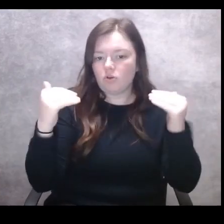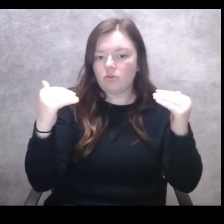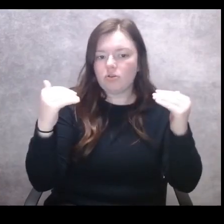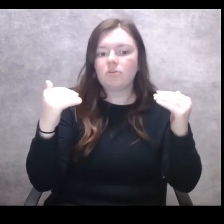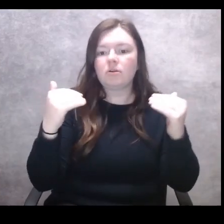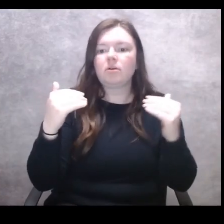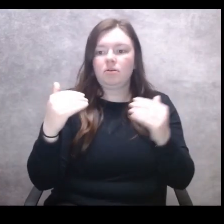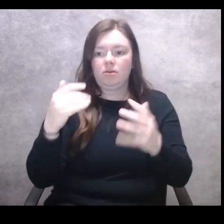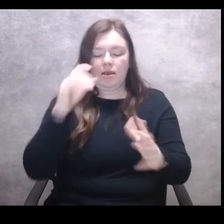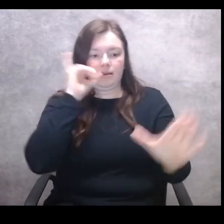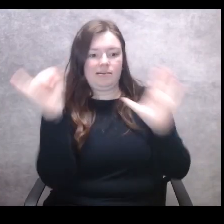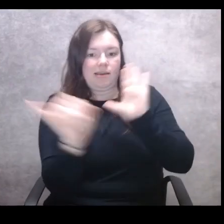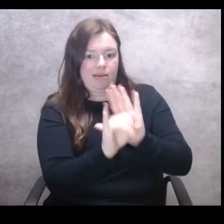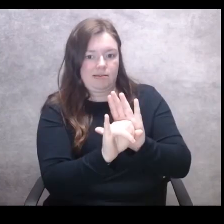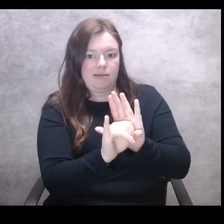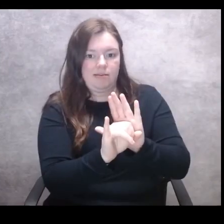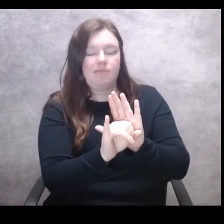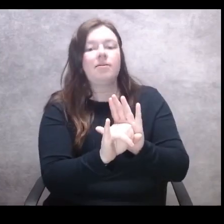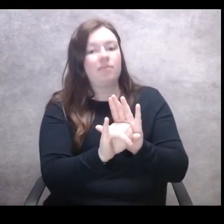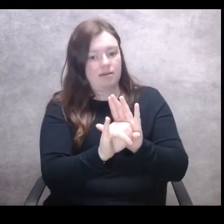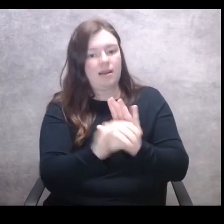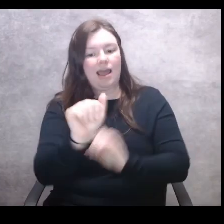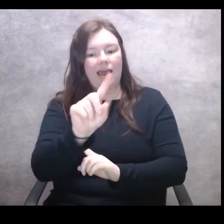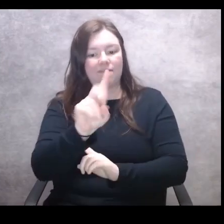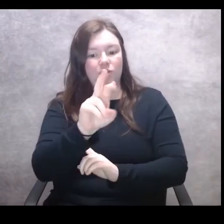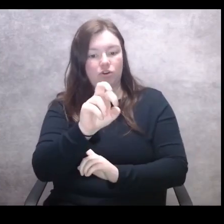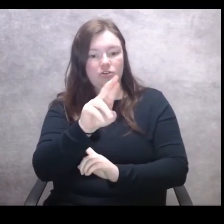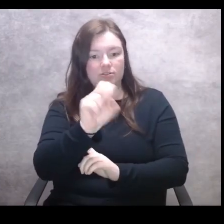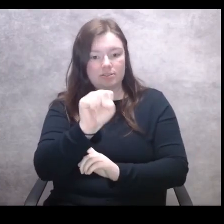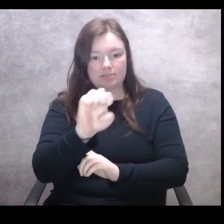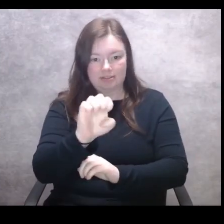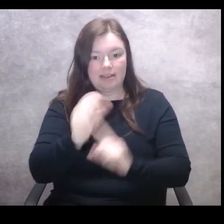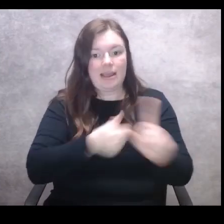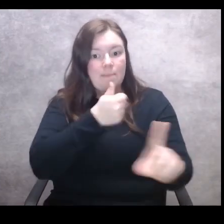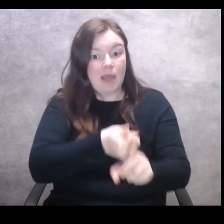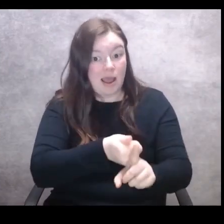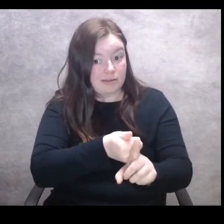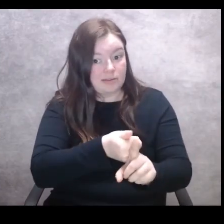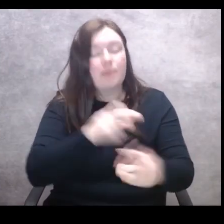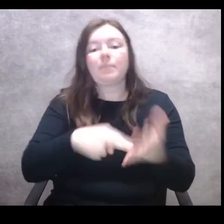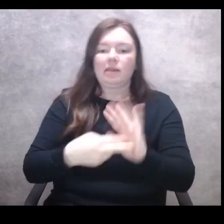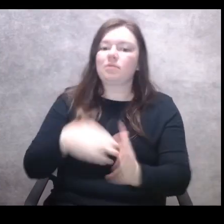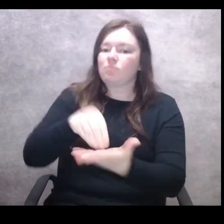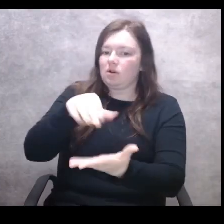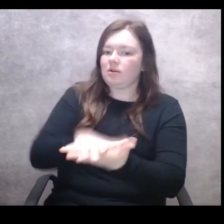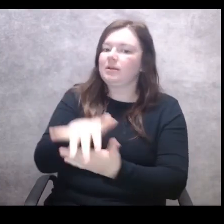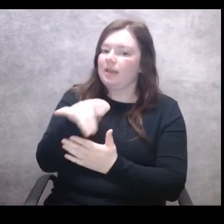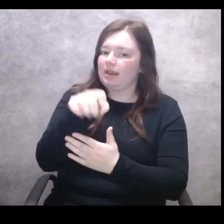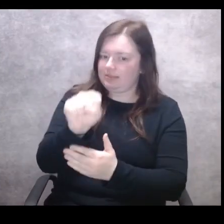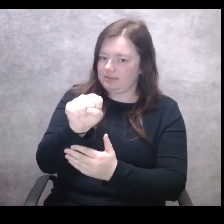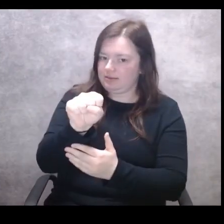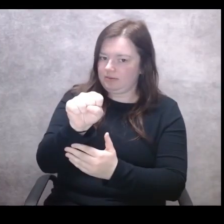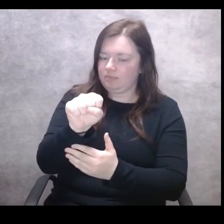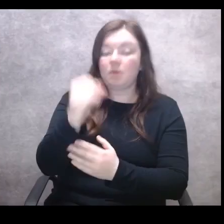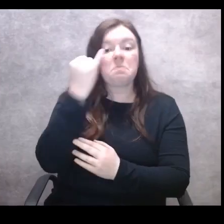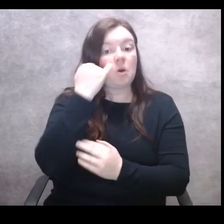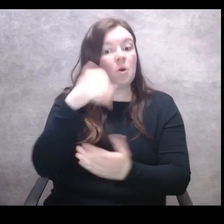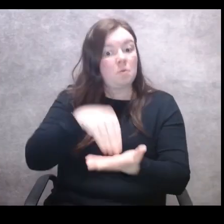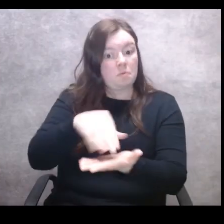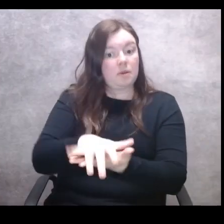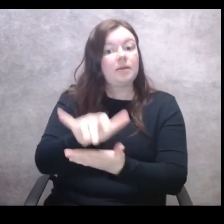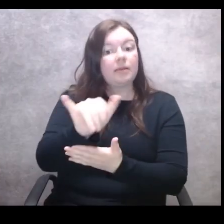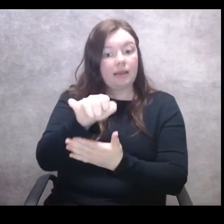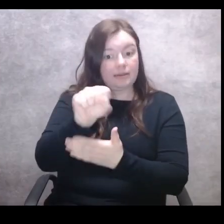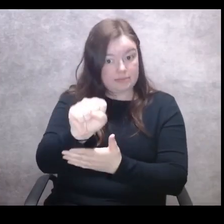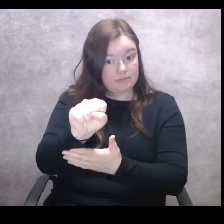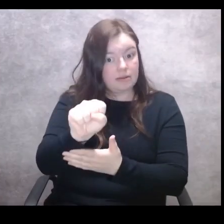indicate communication needs or adverse impact, then this should be marked yes. If yes, the ARC